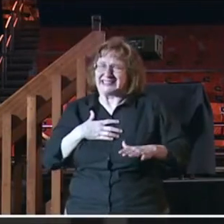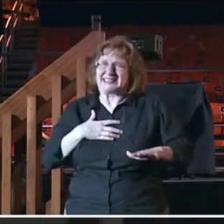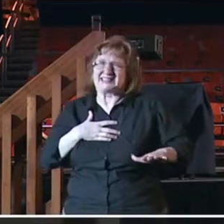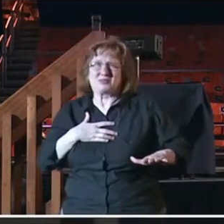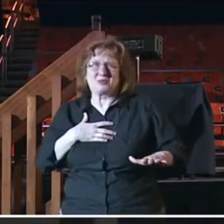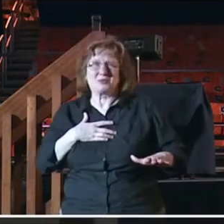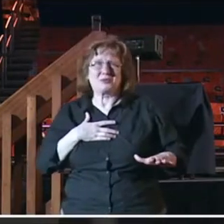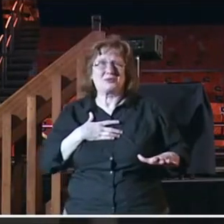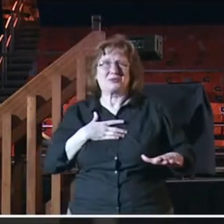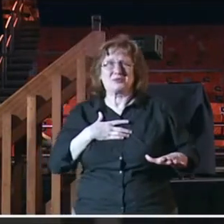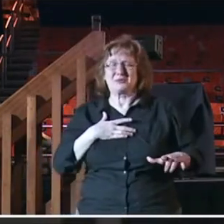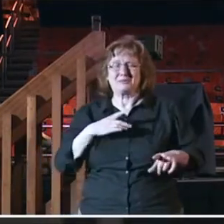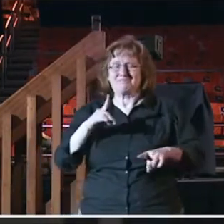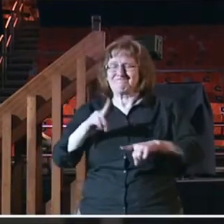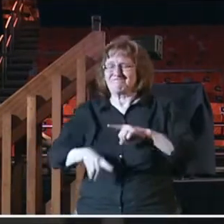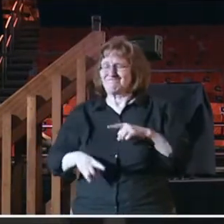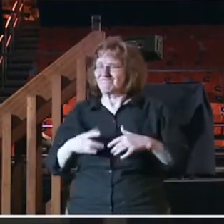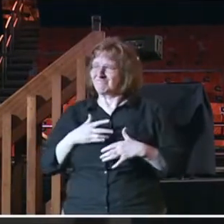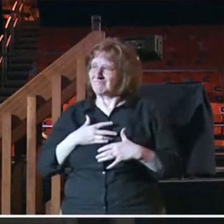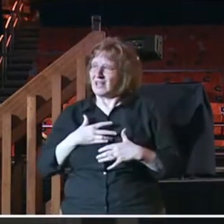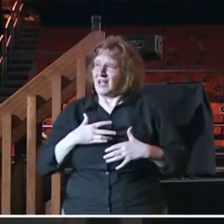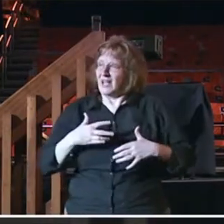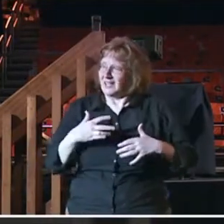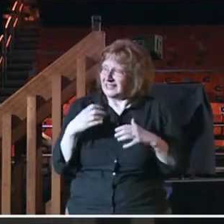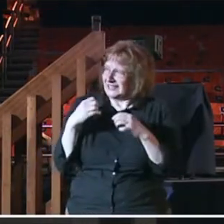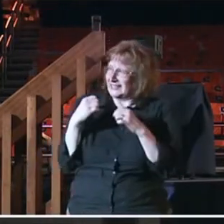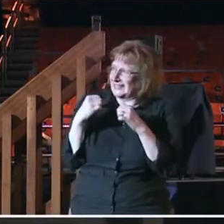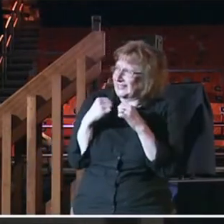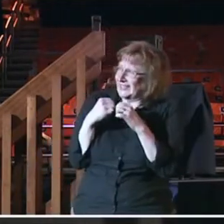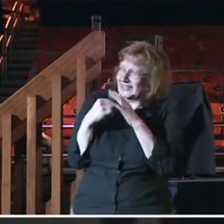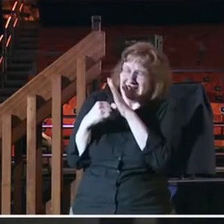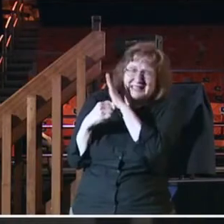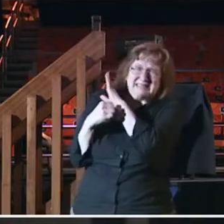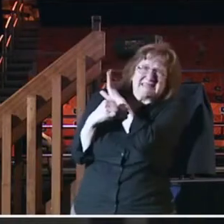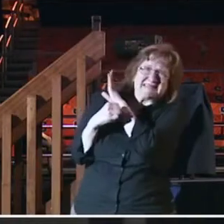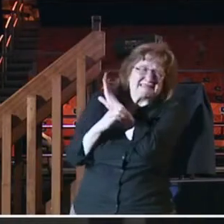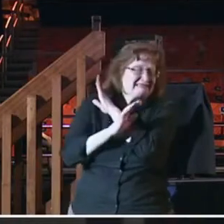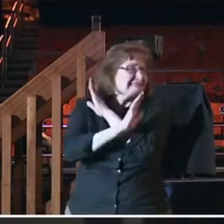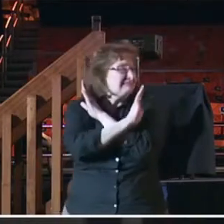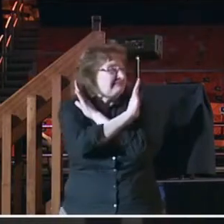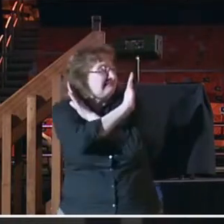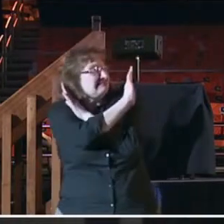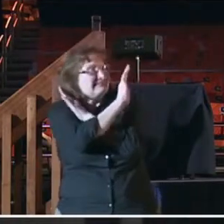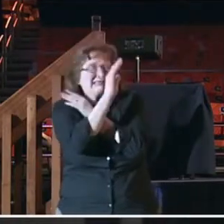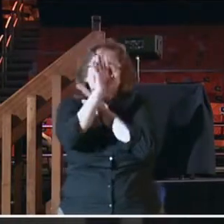no room, no air.